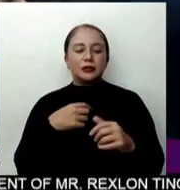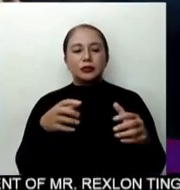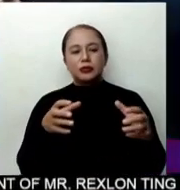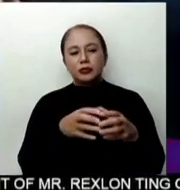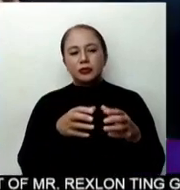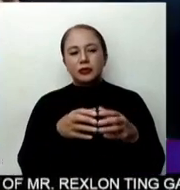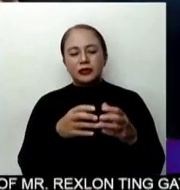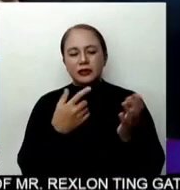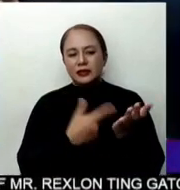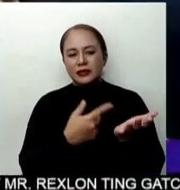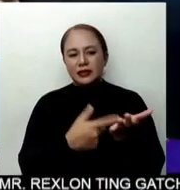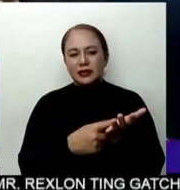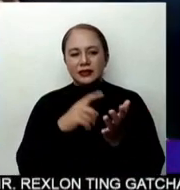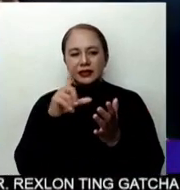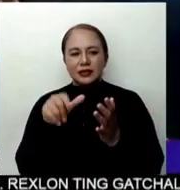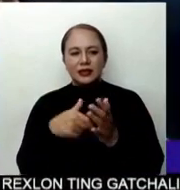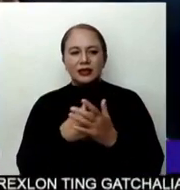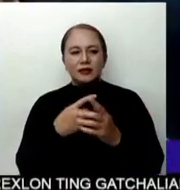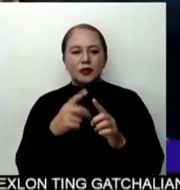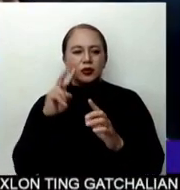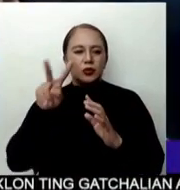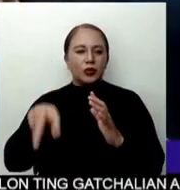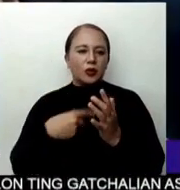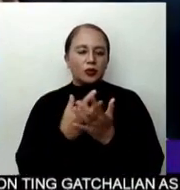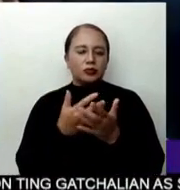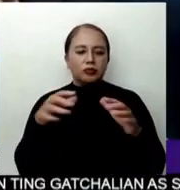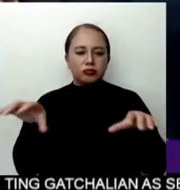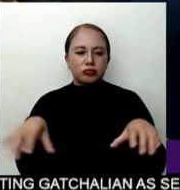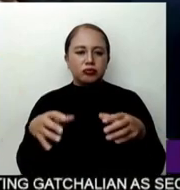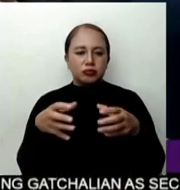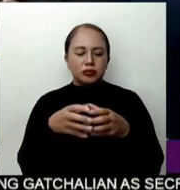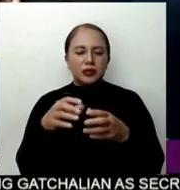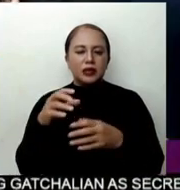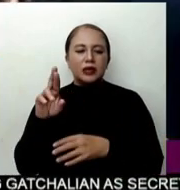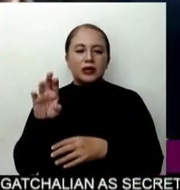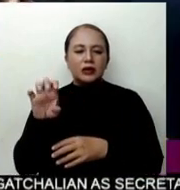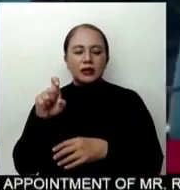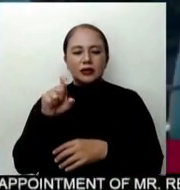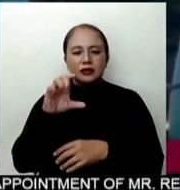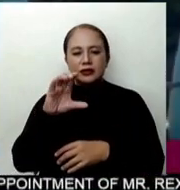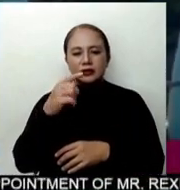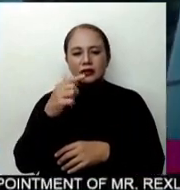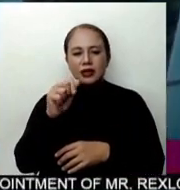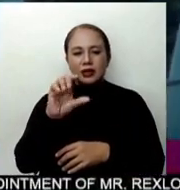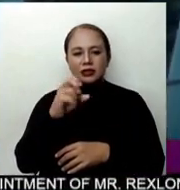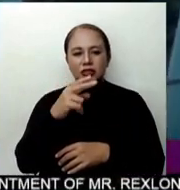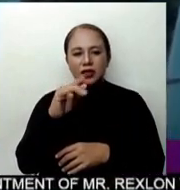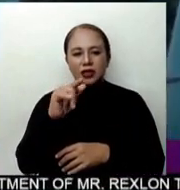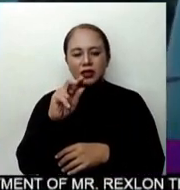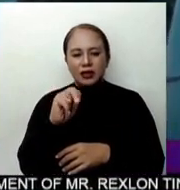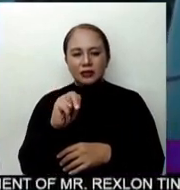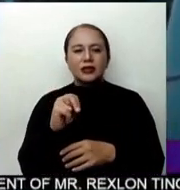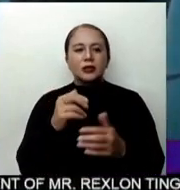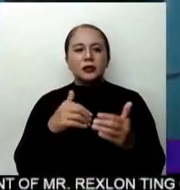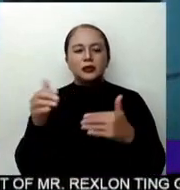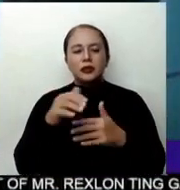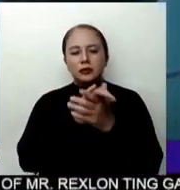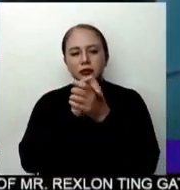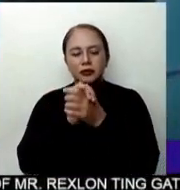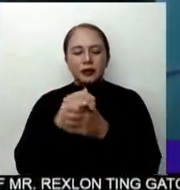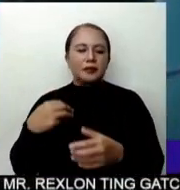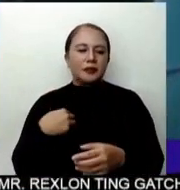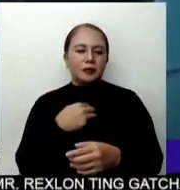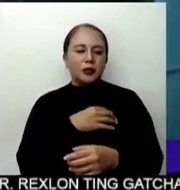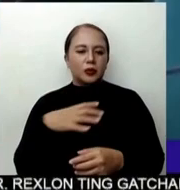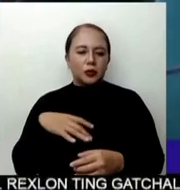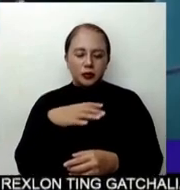this later, but during the two-hour committee hearing, Rex Gatchalian has already met with support and advanced congratulations from CA member congressmen and